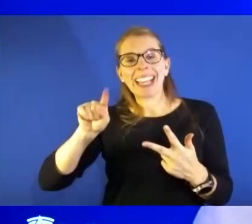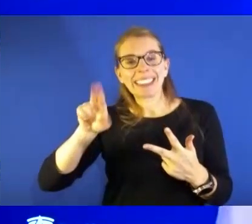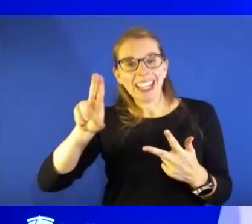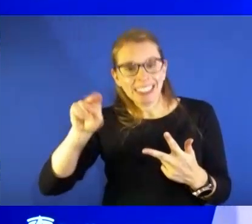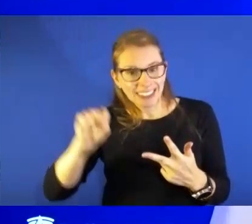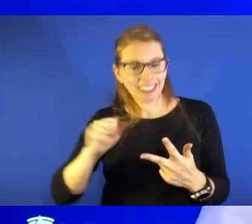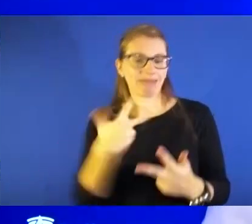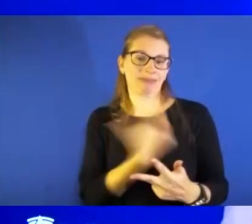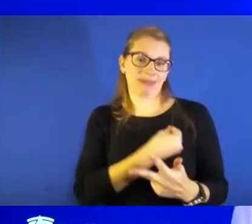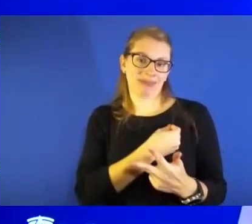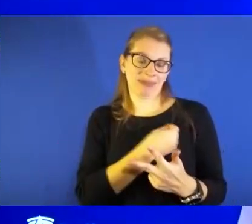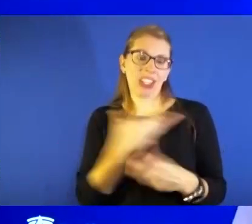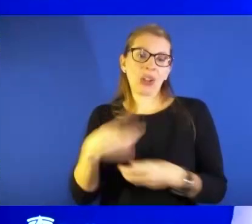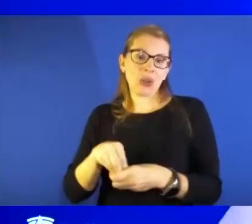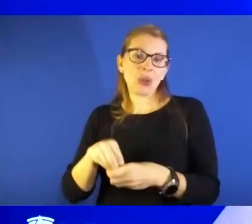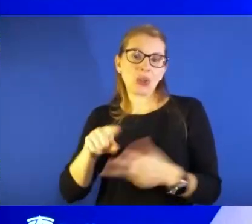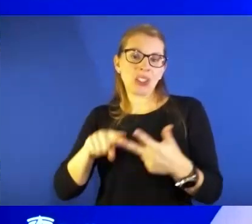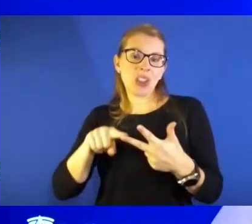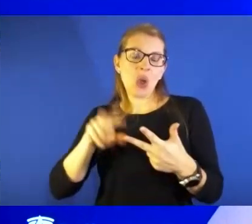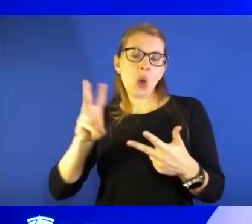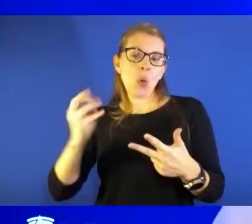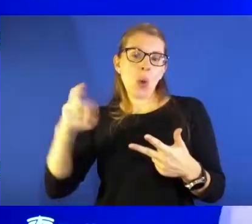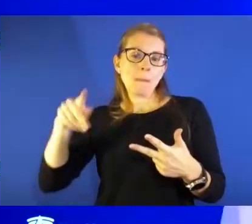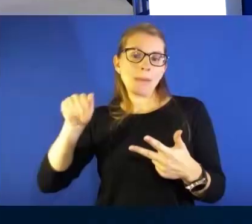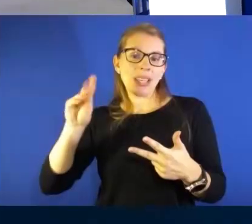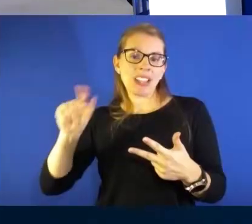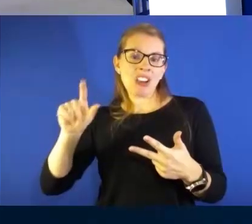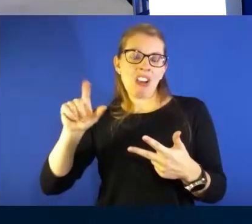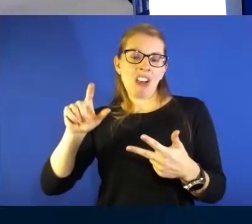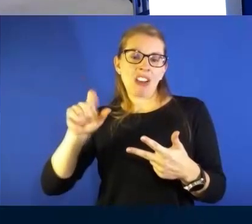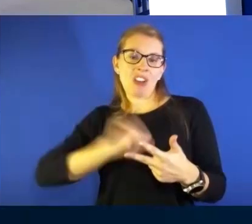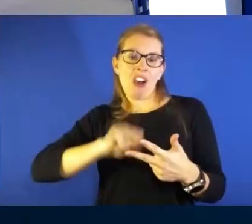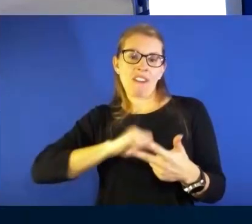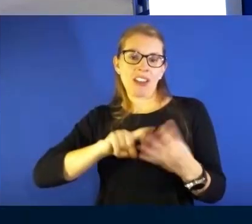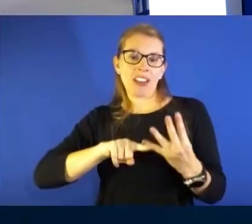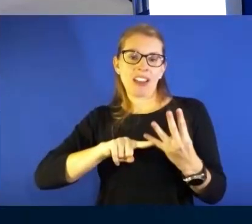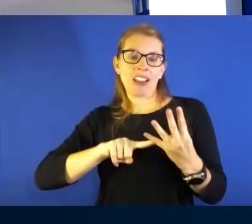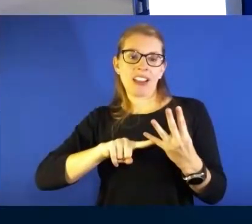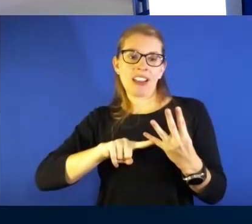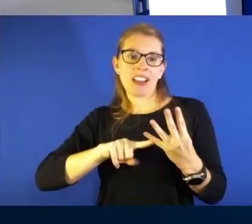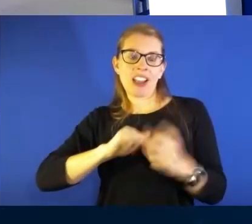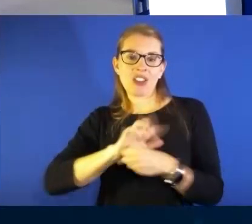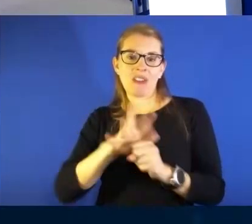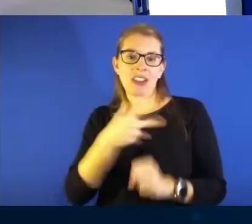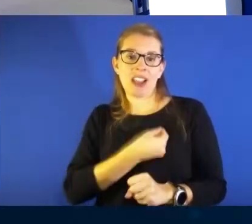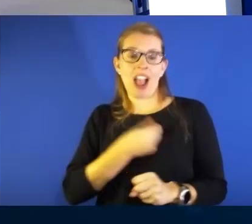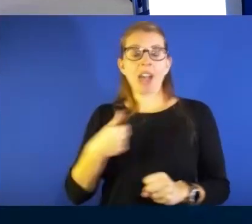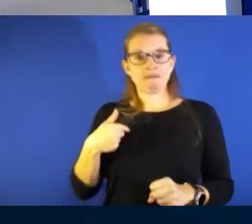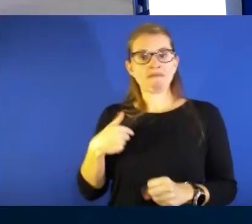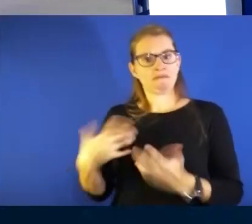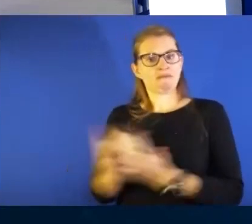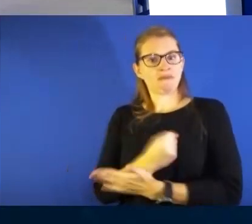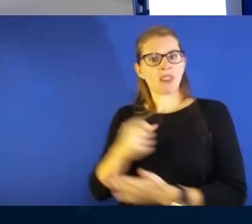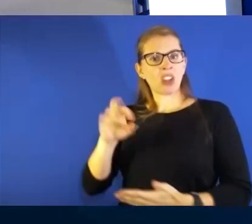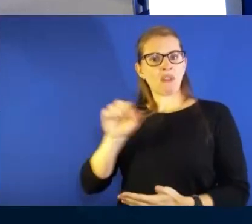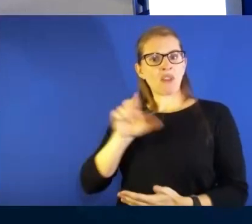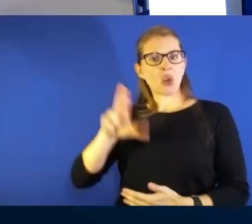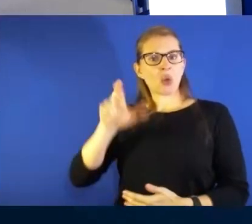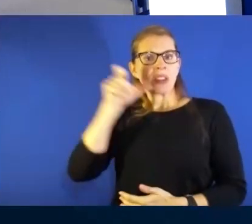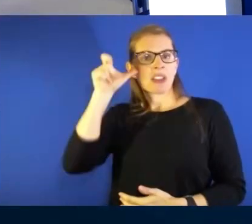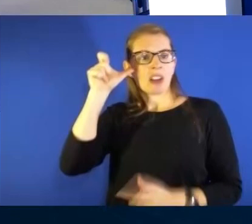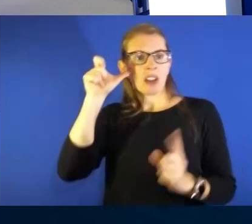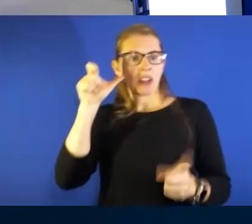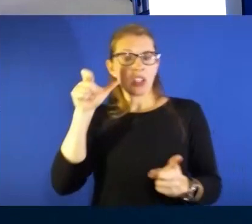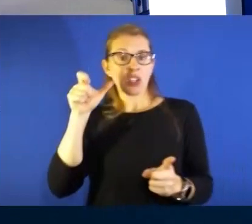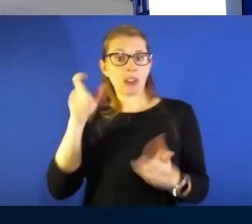includes whooping cough as well, and of course get your COVID-19 vaccines as well. I got my shot yesterday. I got my flu shot. Mm-hmm. You're getting yours next week on the show.